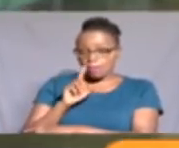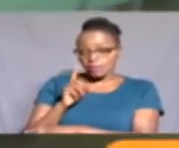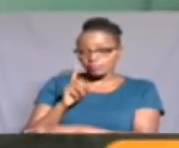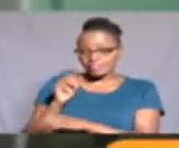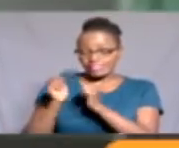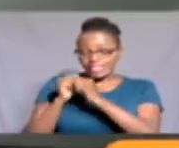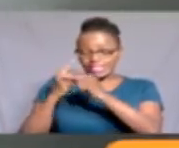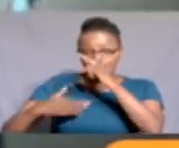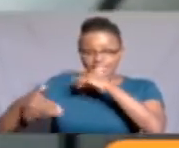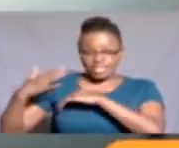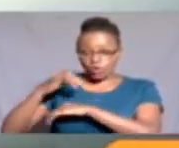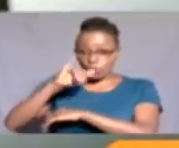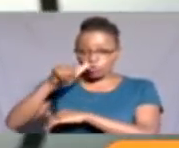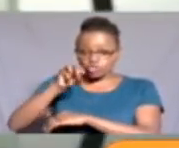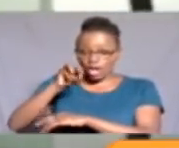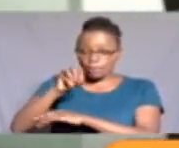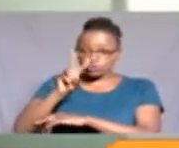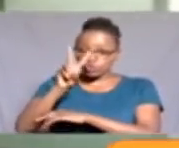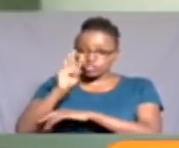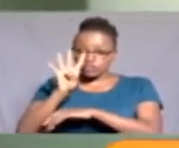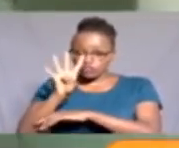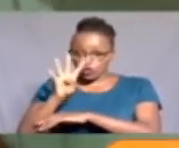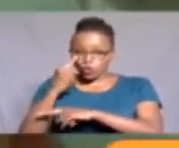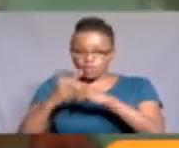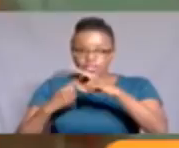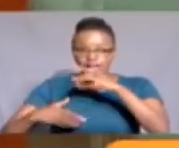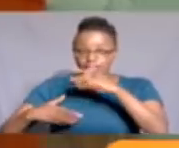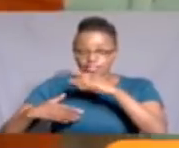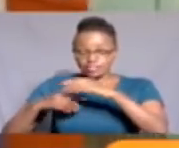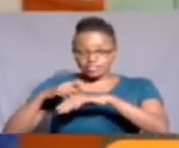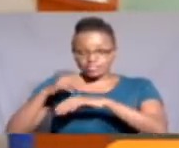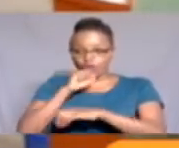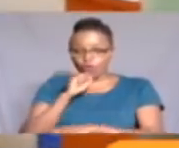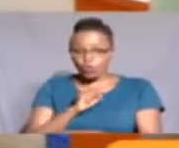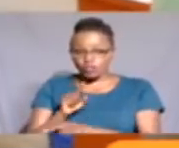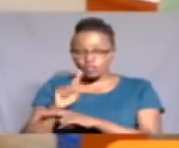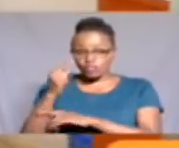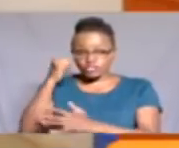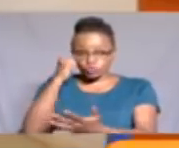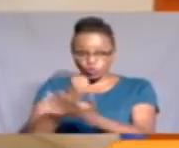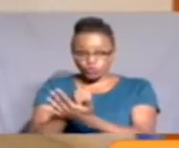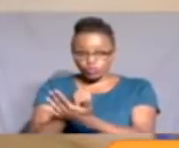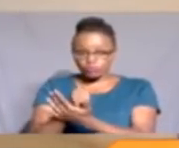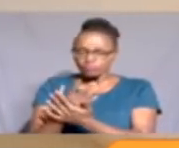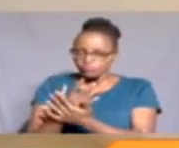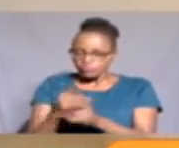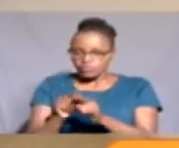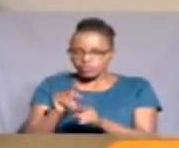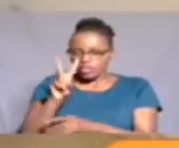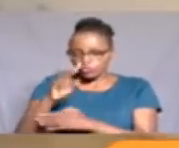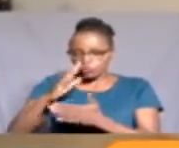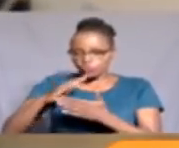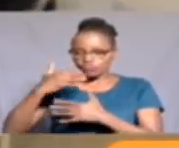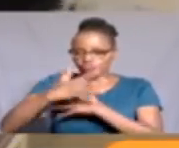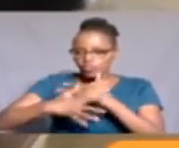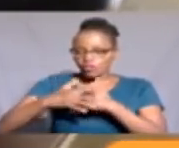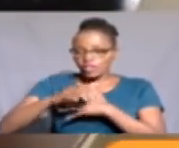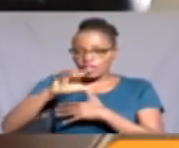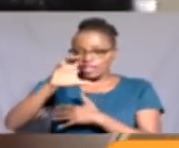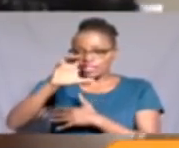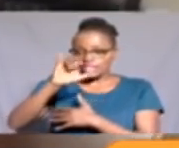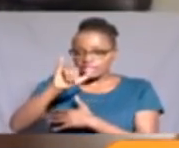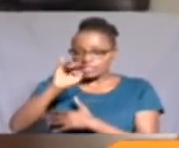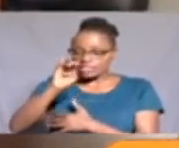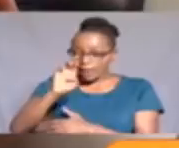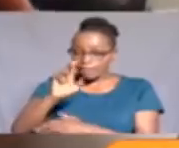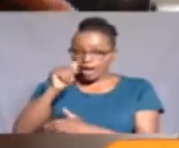ago. He was 24 years old at the time. His first office, two leased computers at a cybercafe